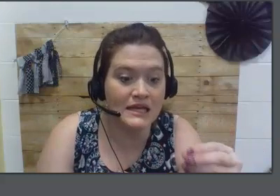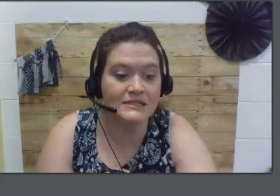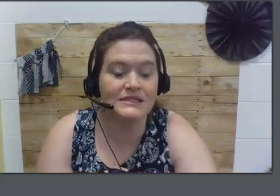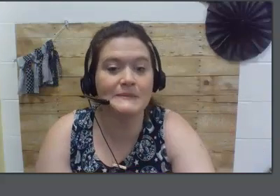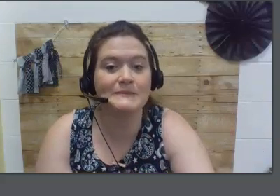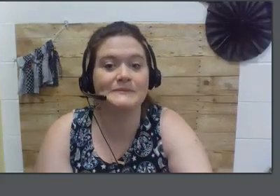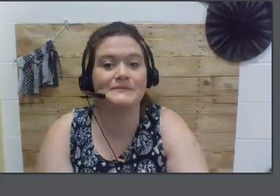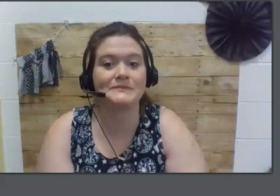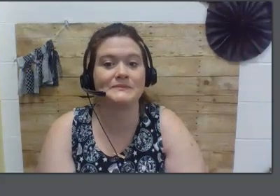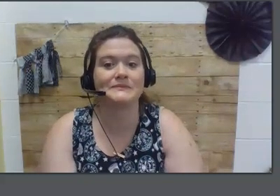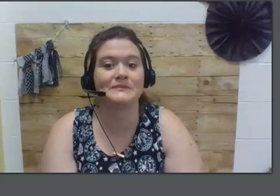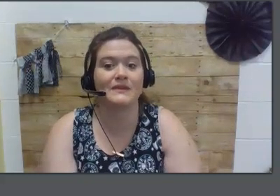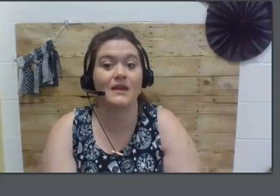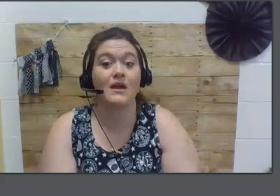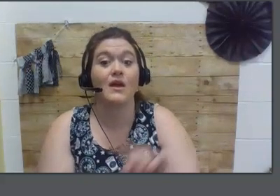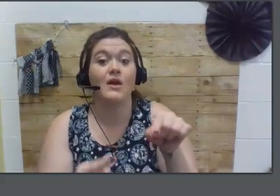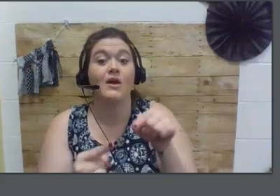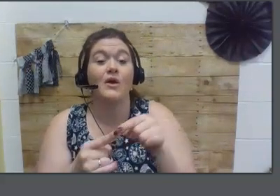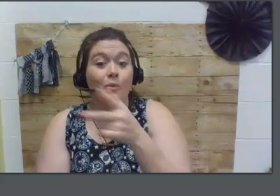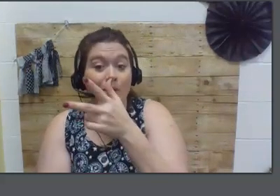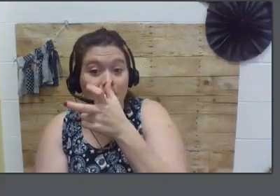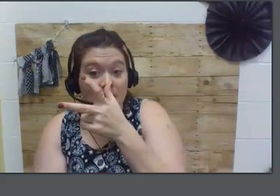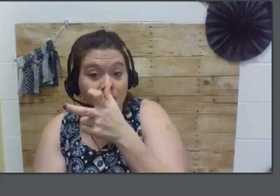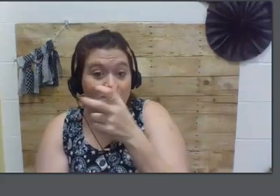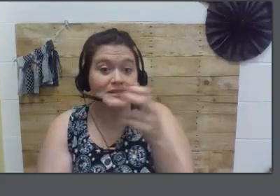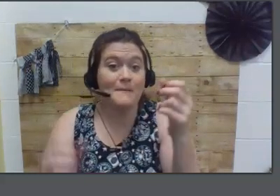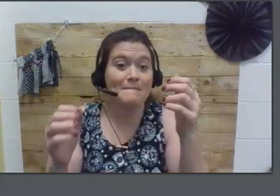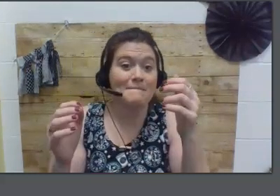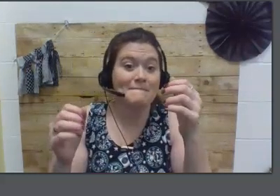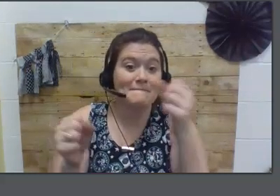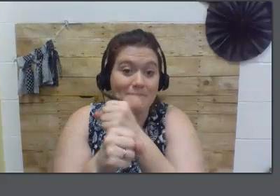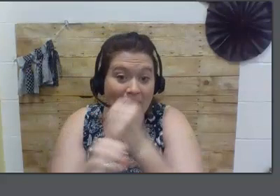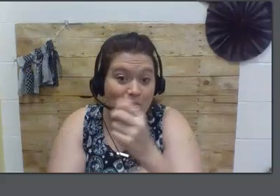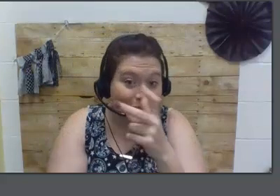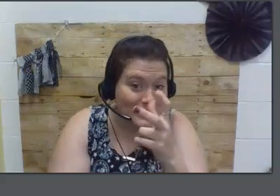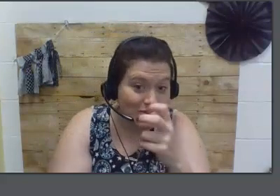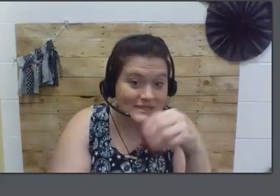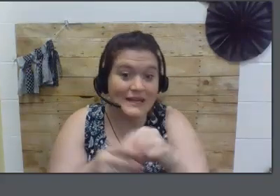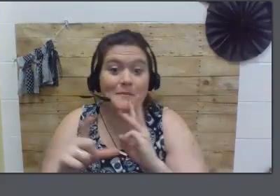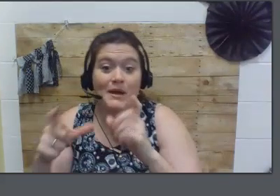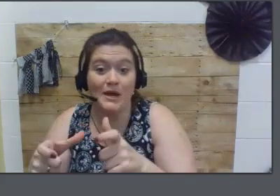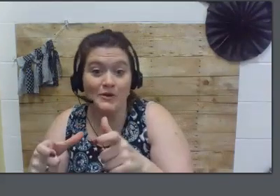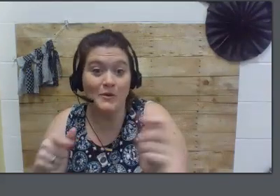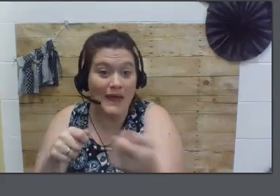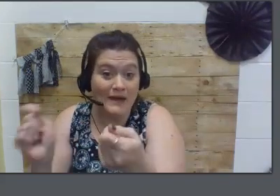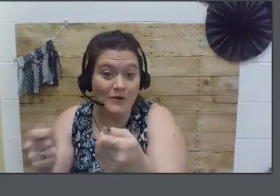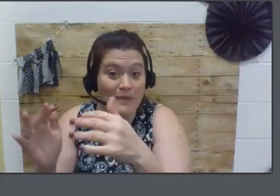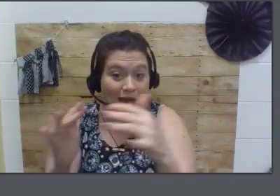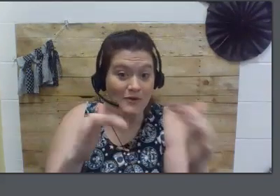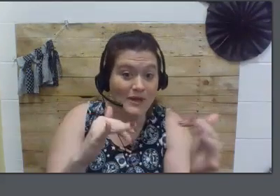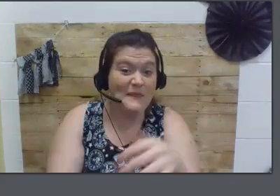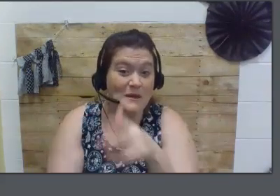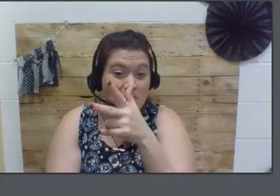And when beetles battle beetles in a puddle